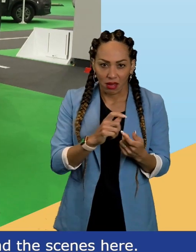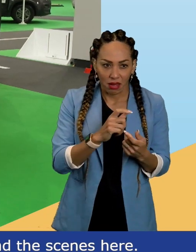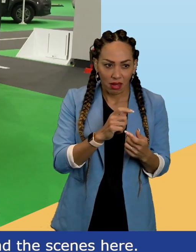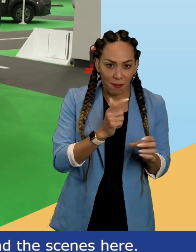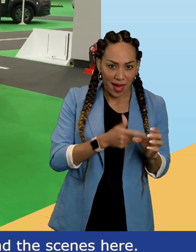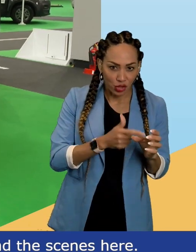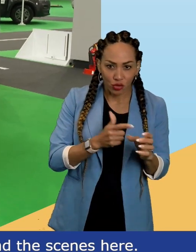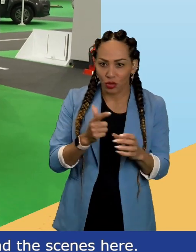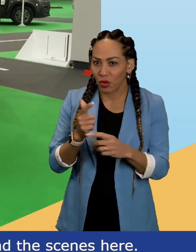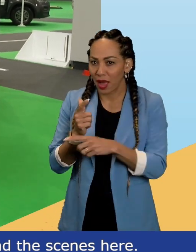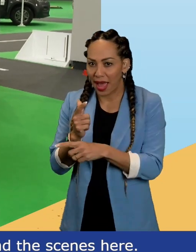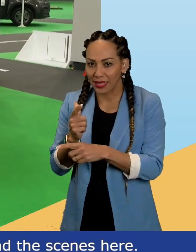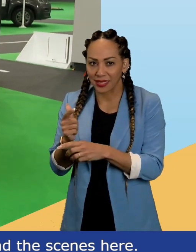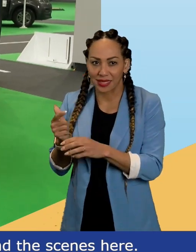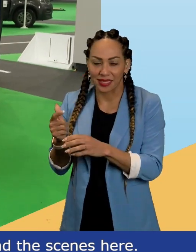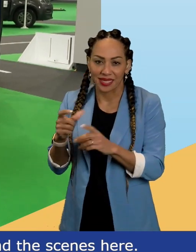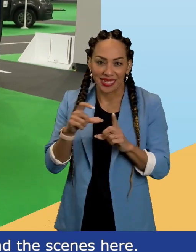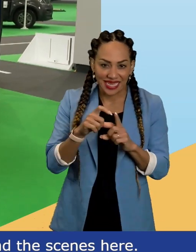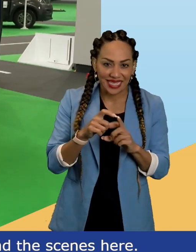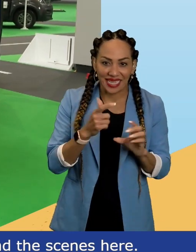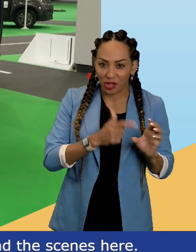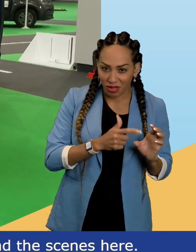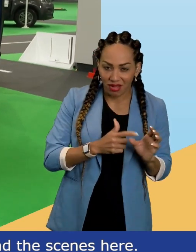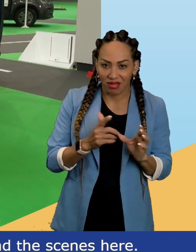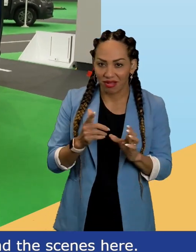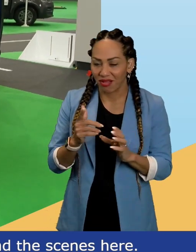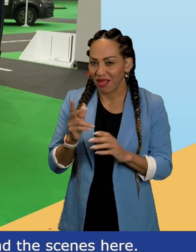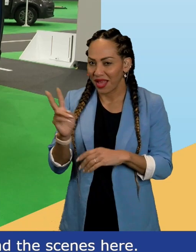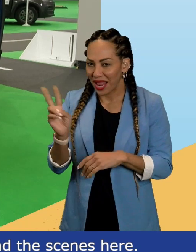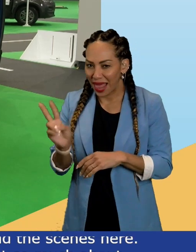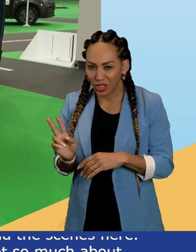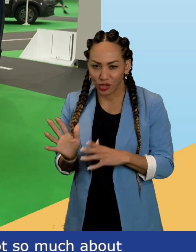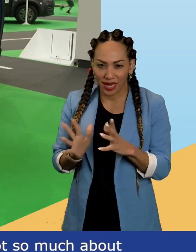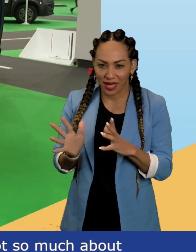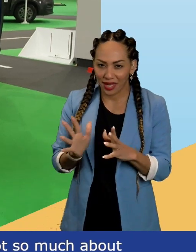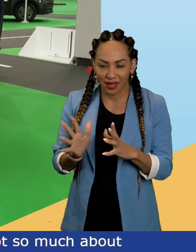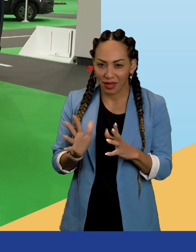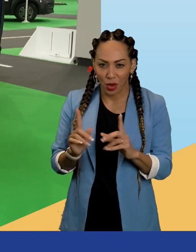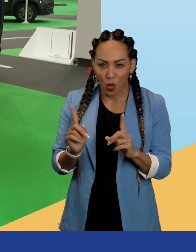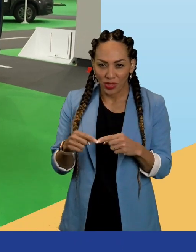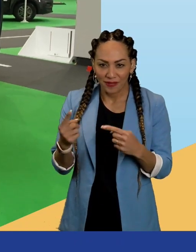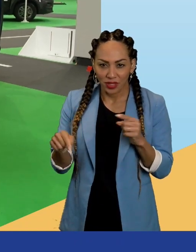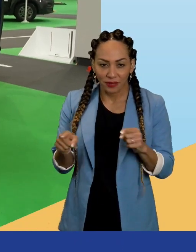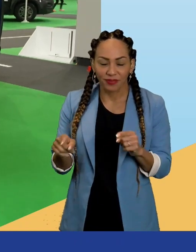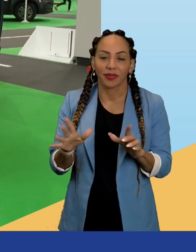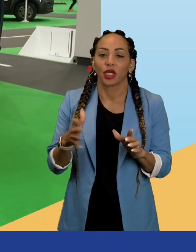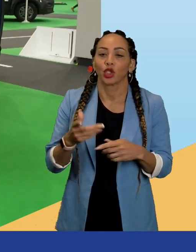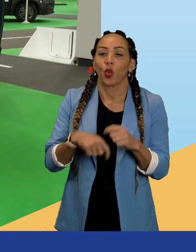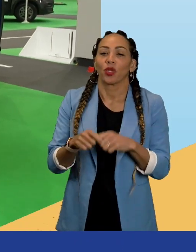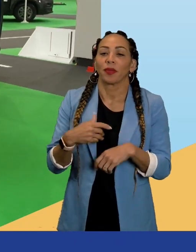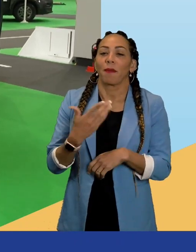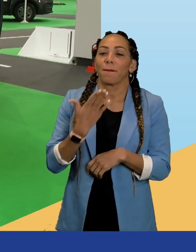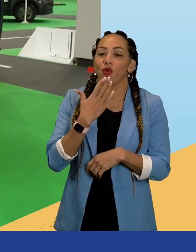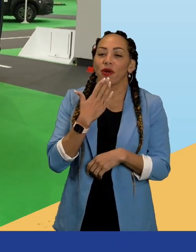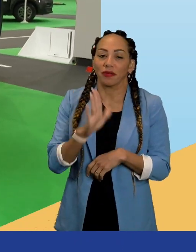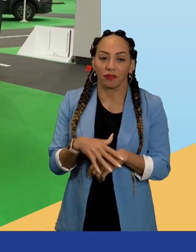difference? I'm going to have to be careful not to get too boring here. So with a wheelchair accessible vehicle, one of the things that the converters do typically